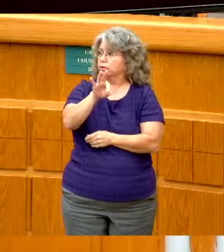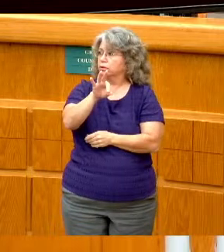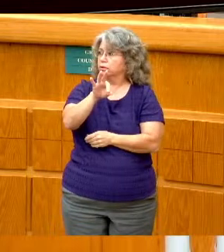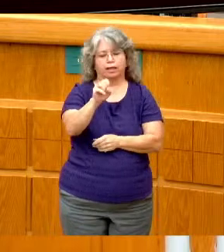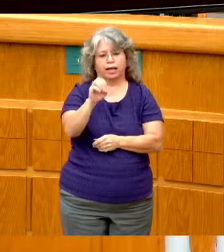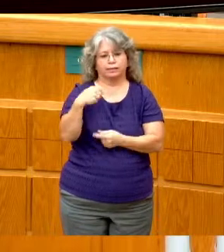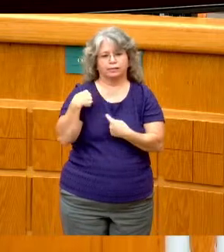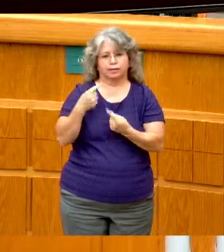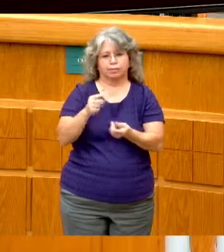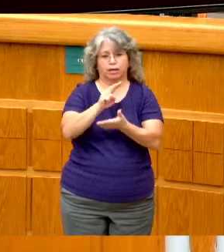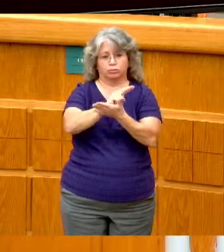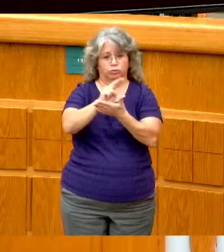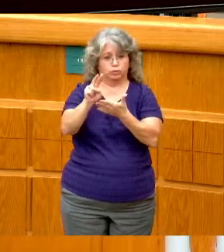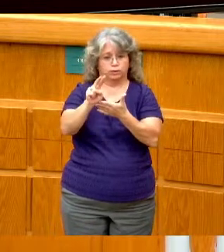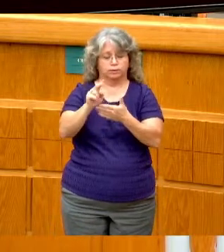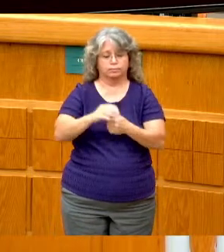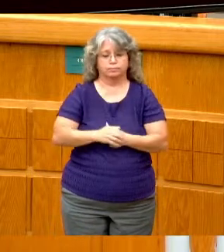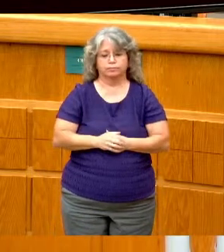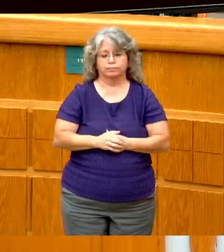weeks.